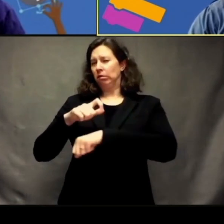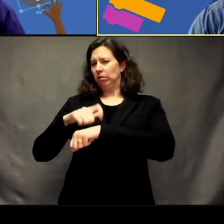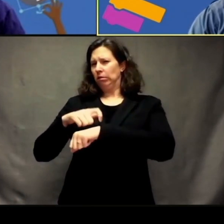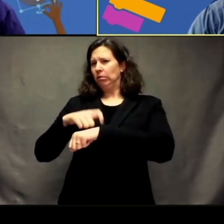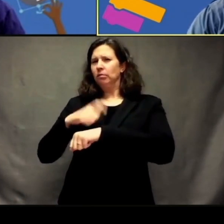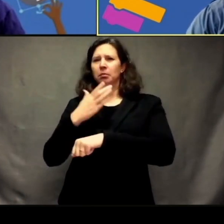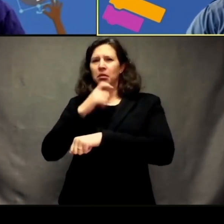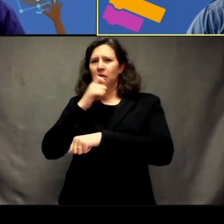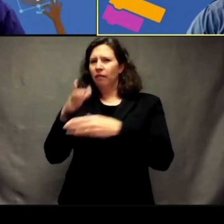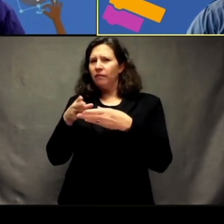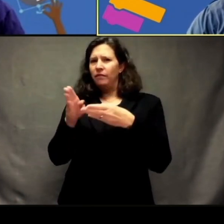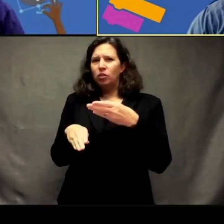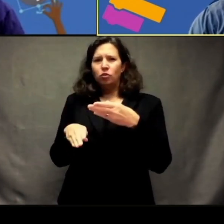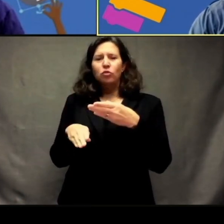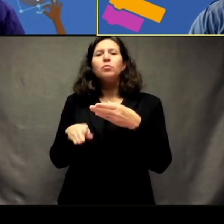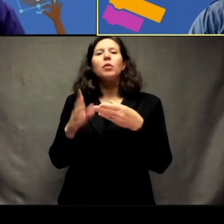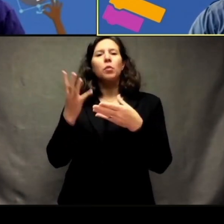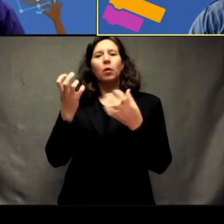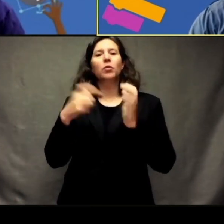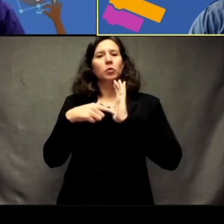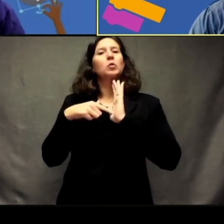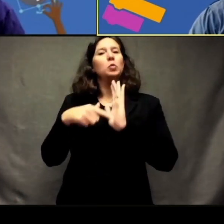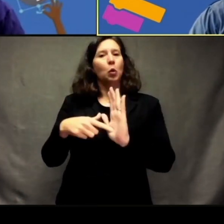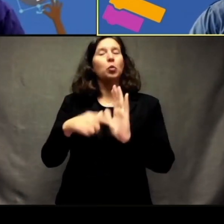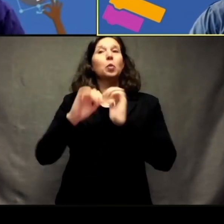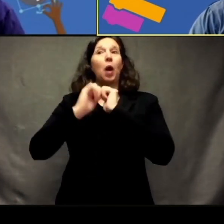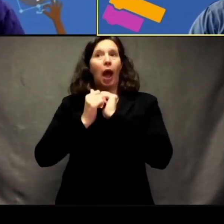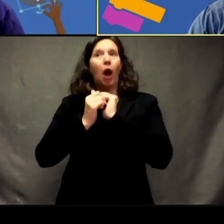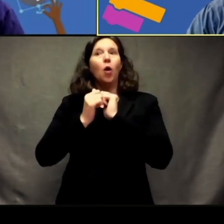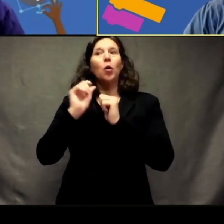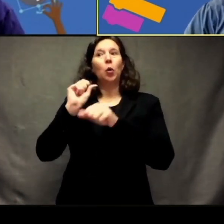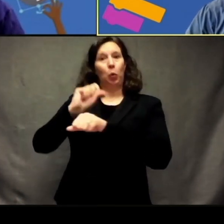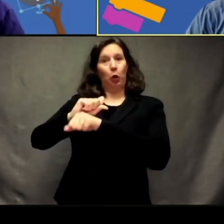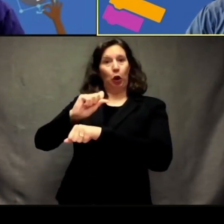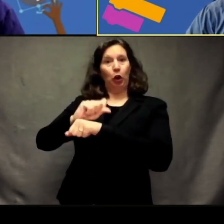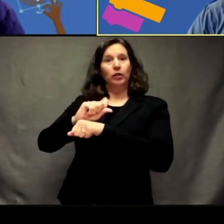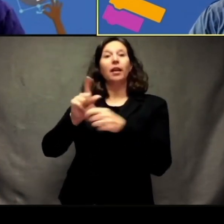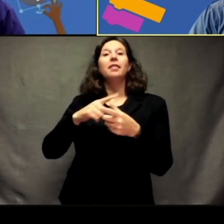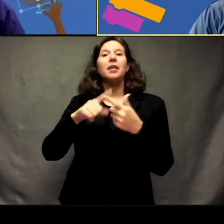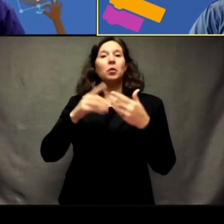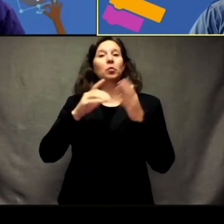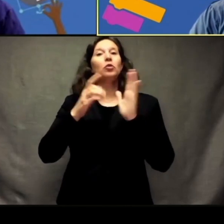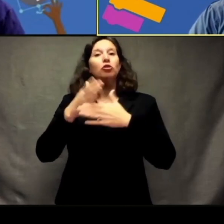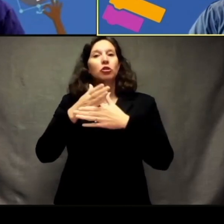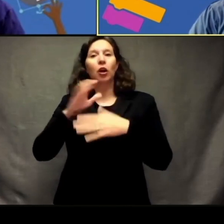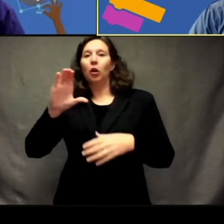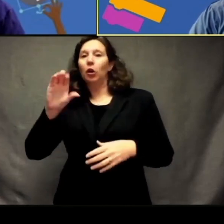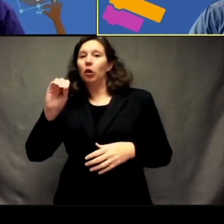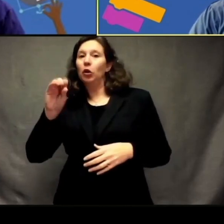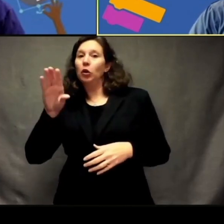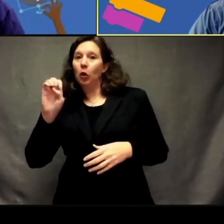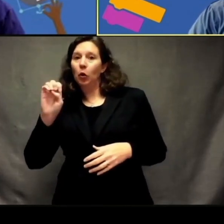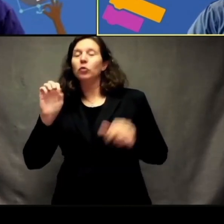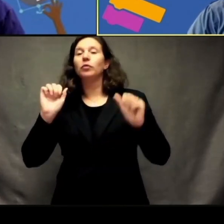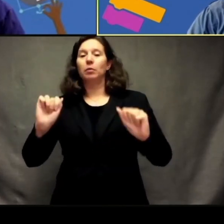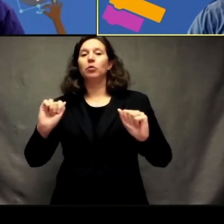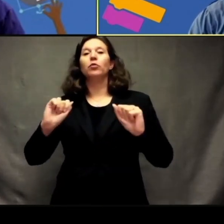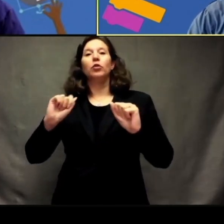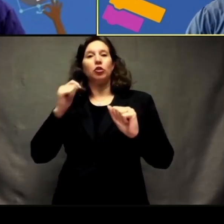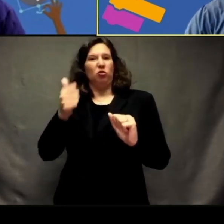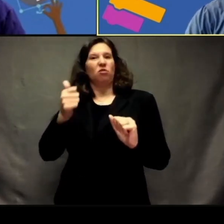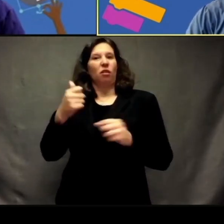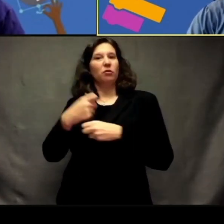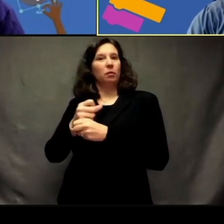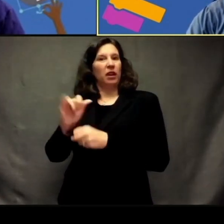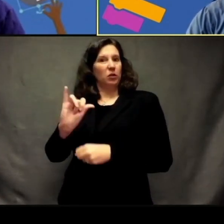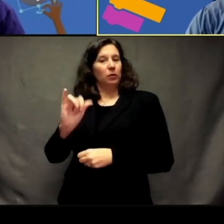not finish, and we're just going to show it to you how it works, and then we'll share with you the code for you to be able to make it on your own.